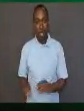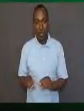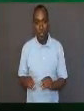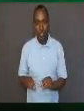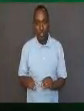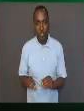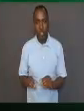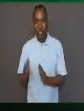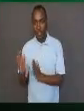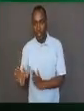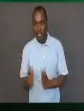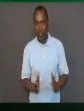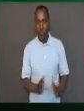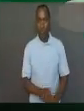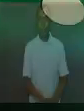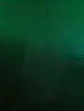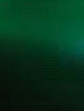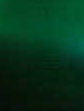Students, let's get ready.